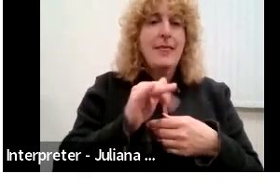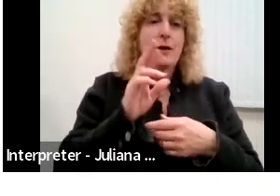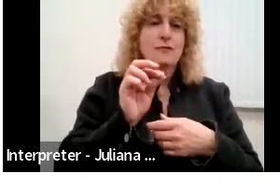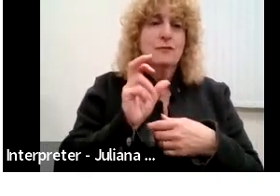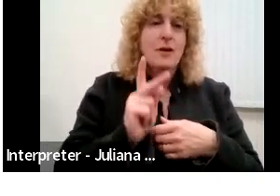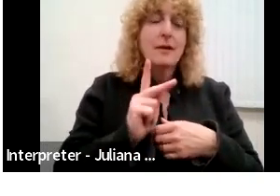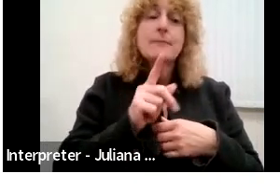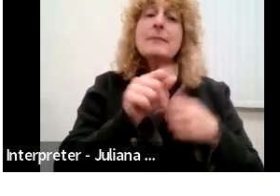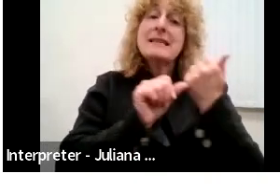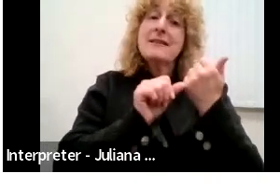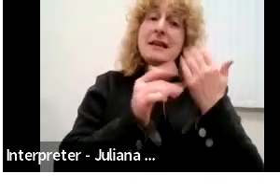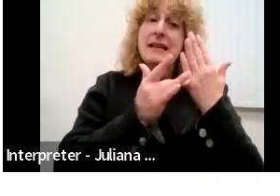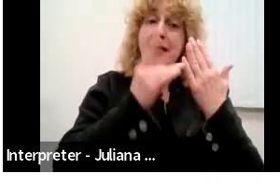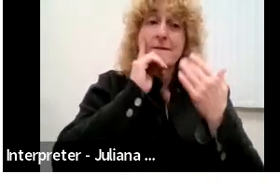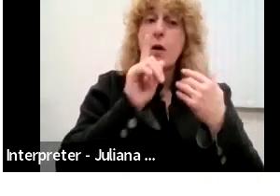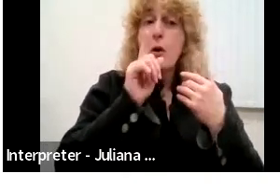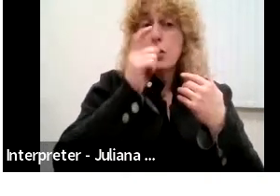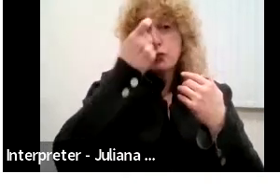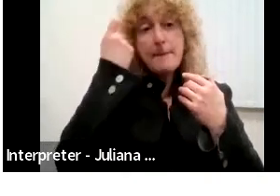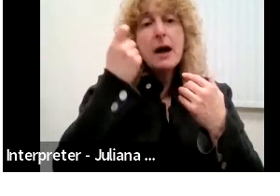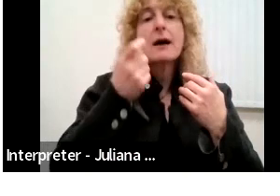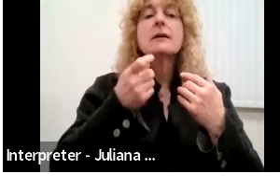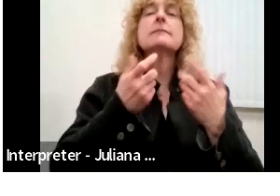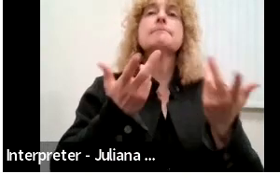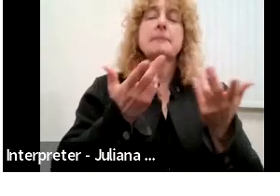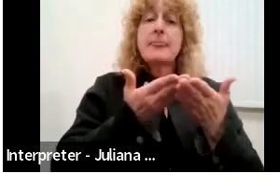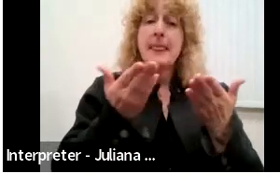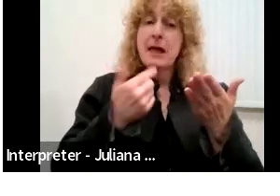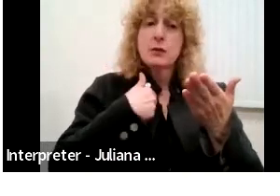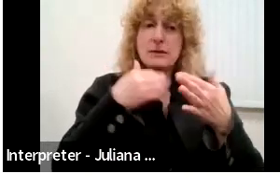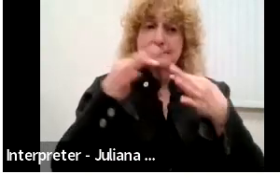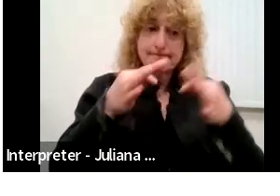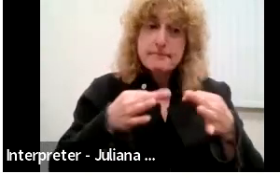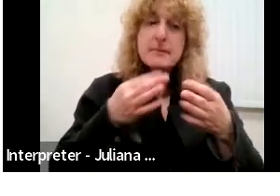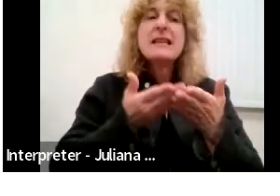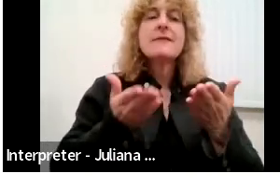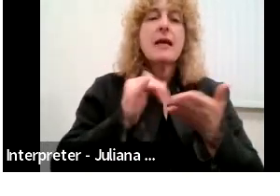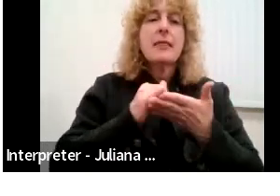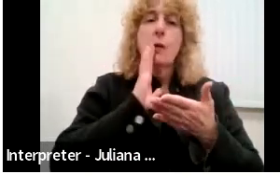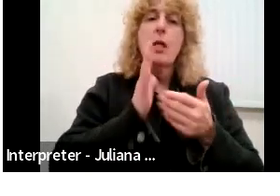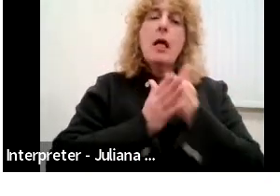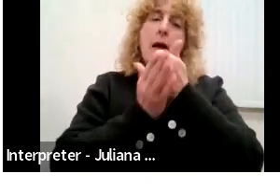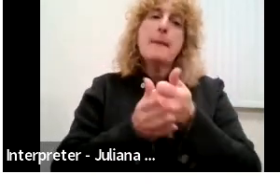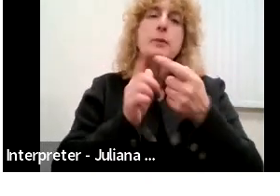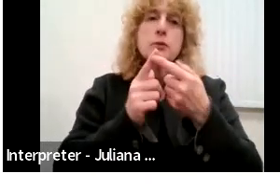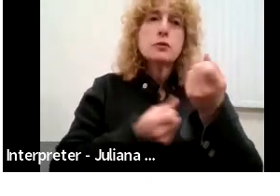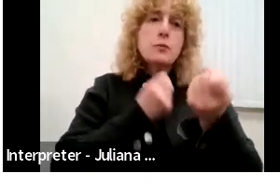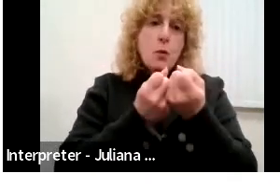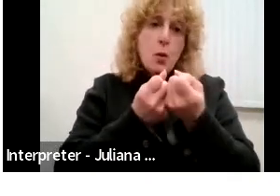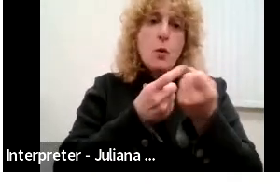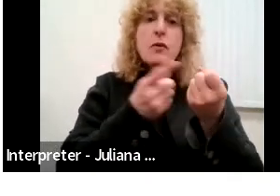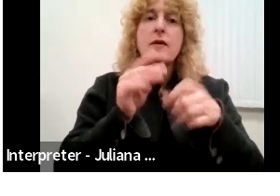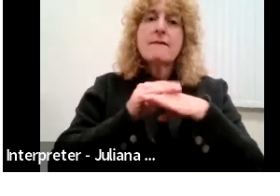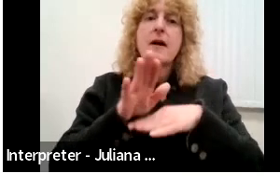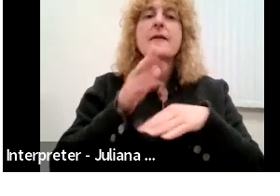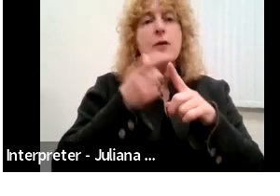trauma. So the devices that we go over are devices that are helping to support those affected by trauma, to